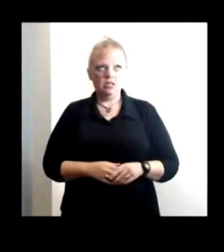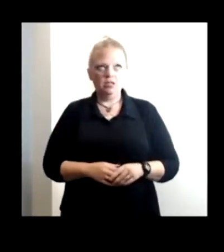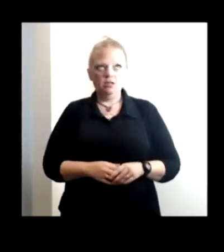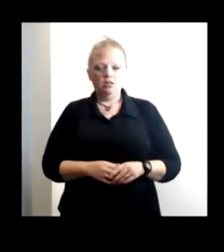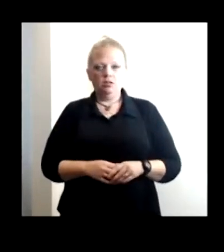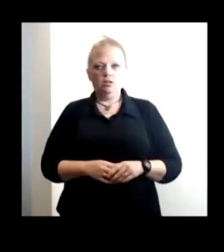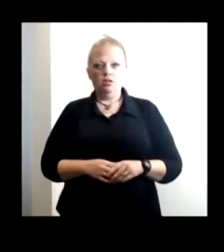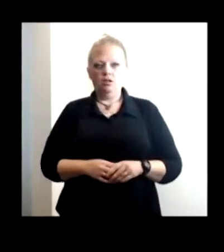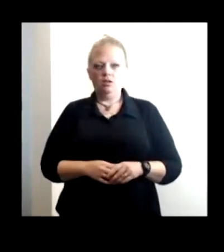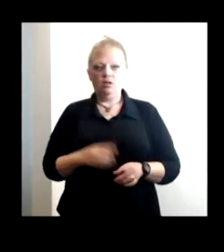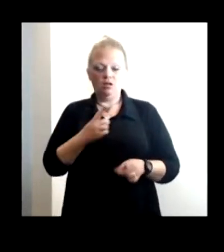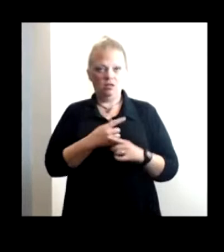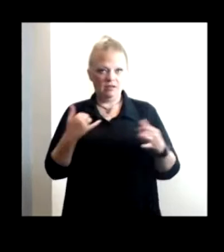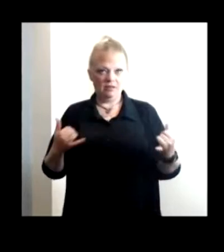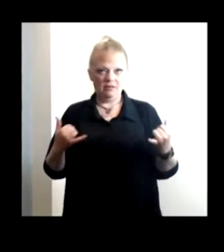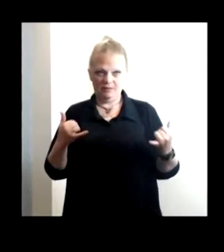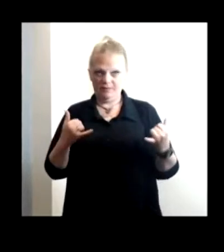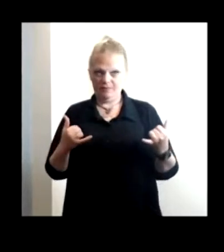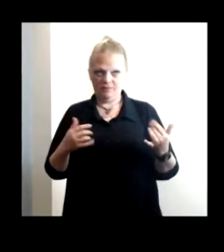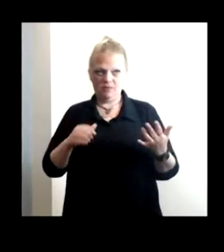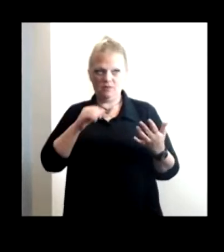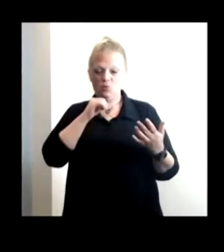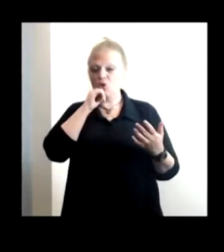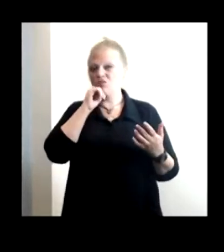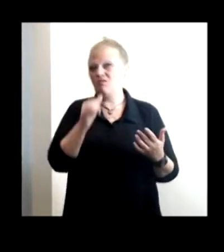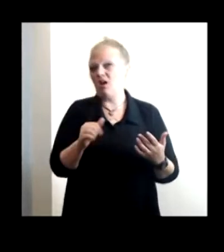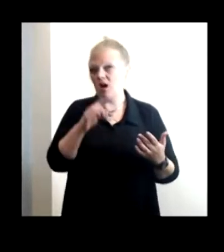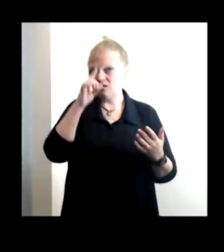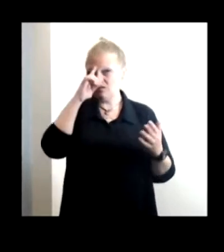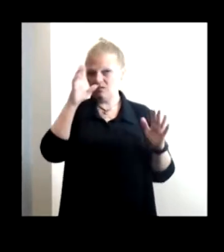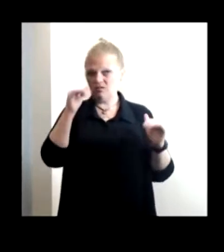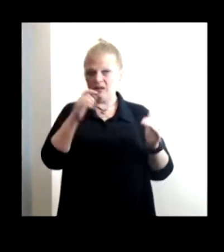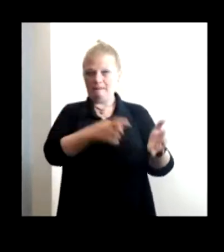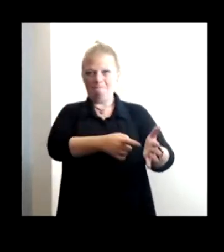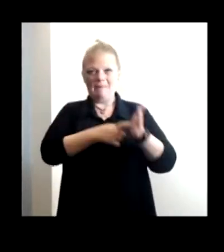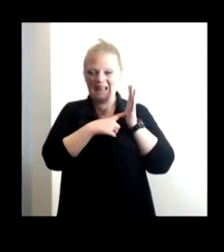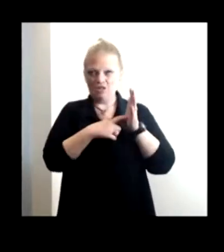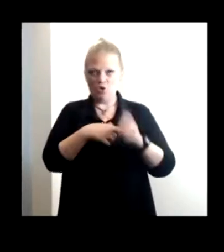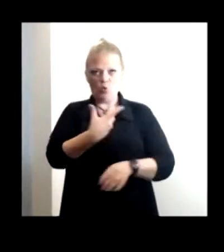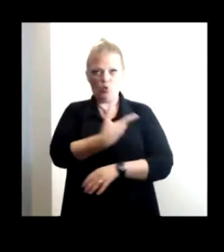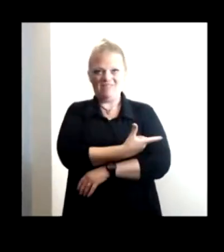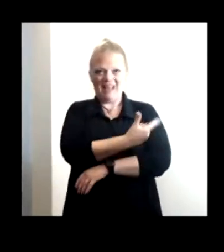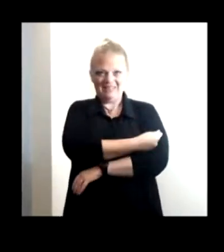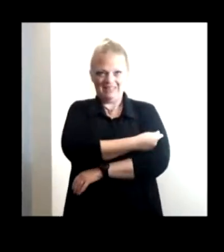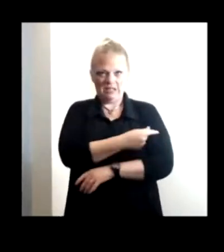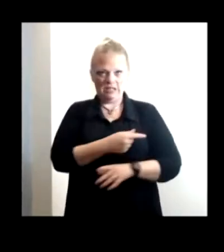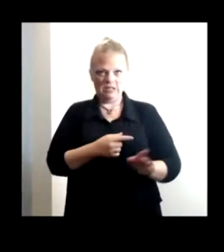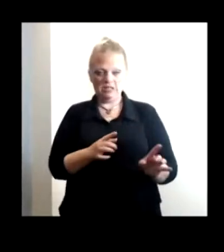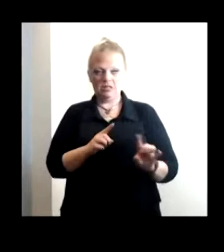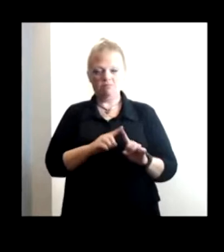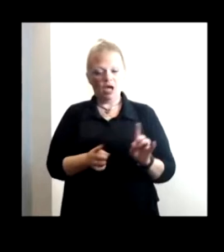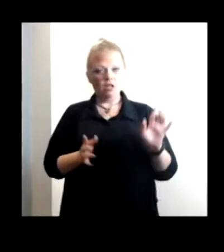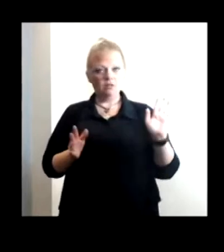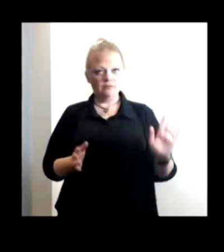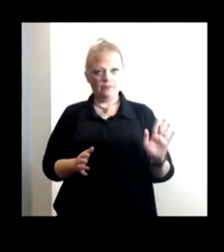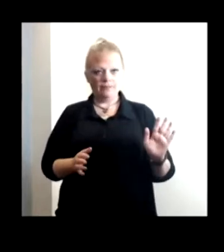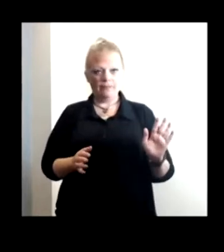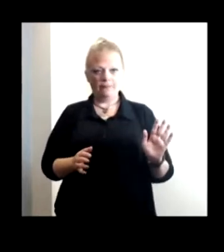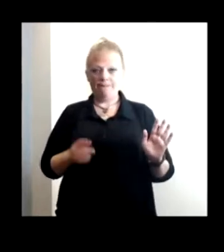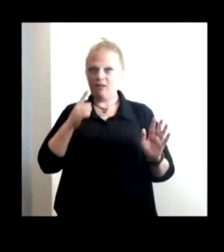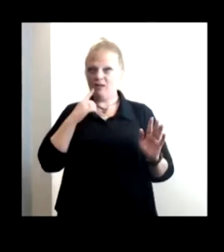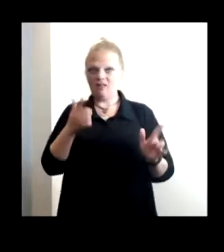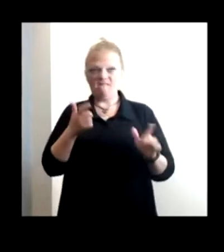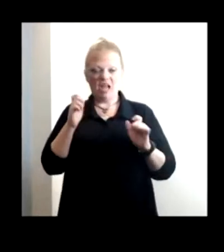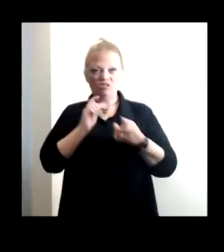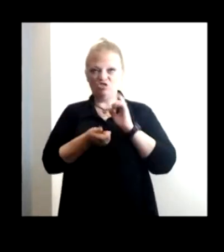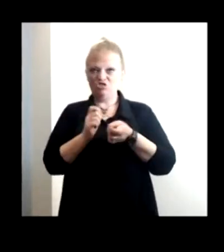At this point, we are not anticipating mandatory vaccines, but if, as I've said, this is a fluid situation.